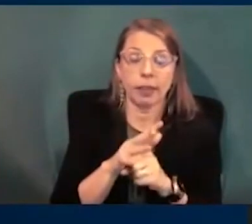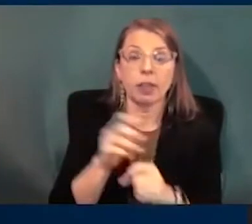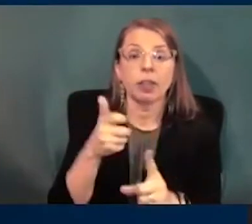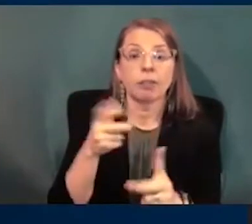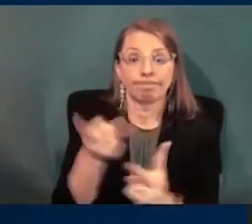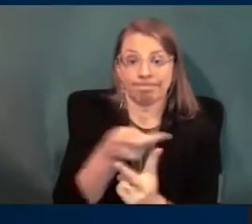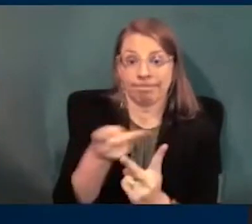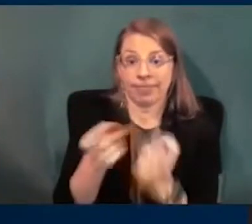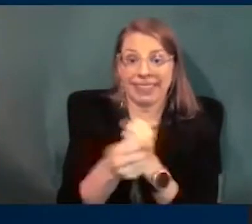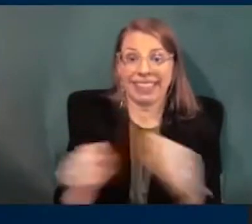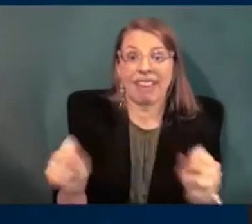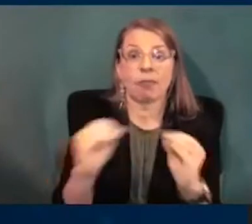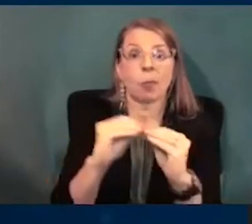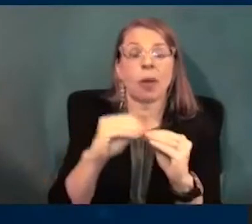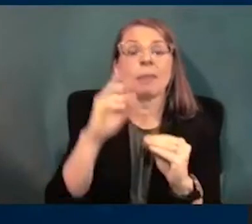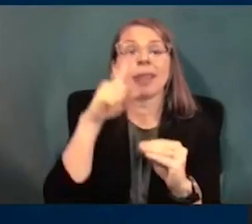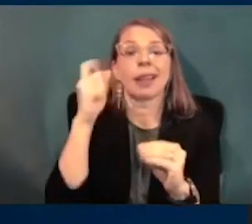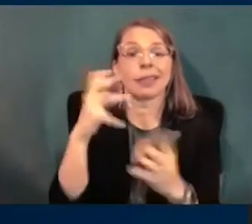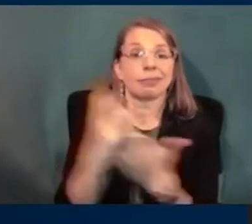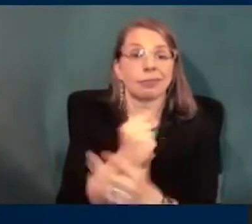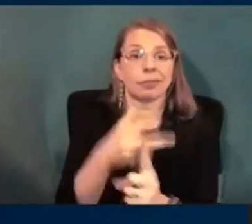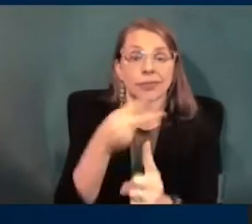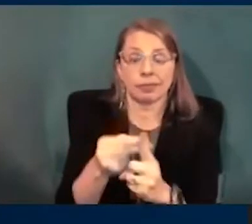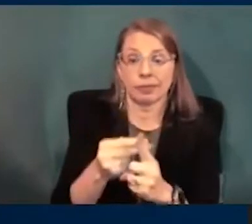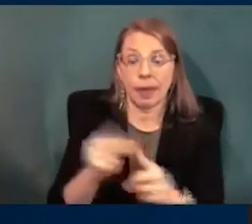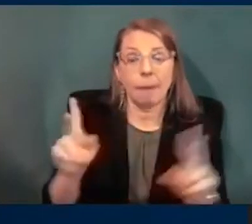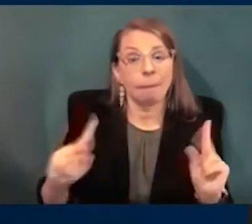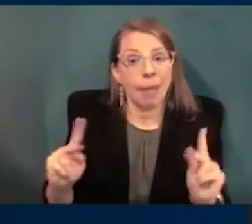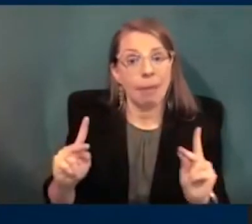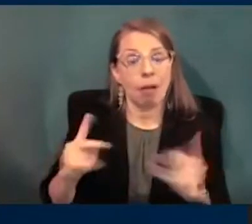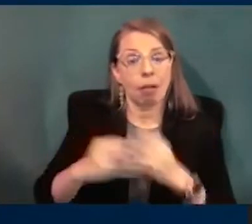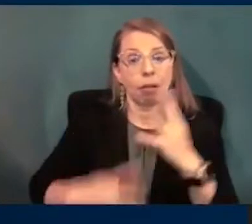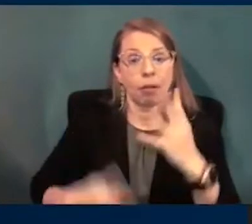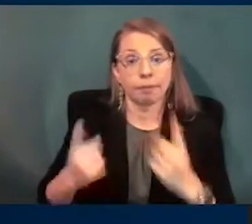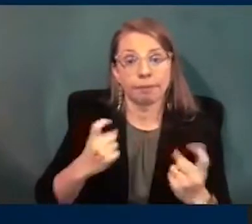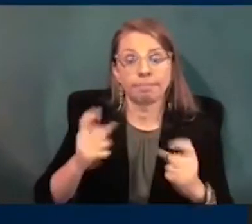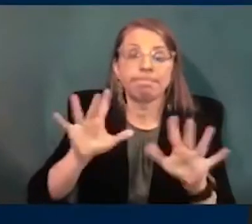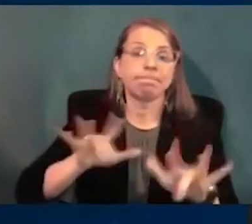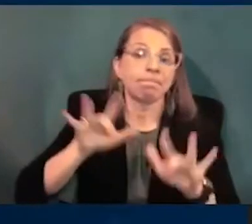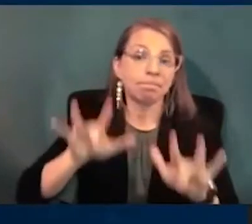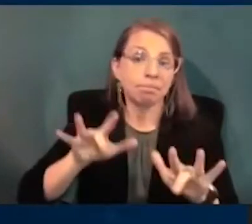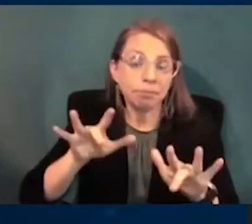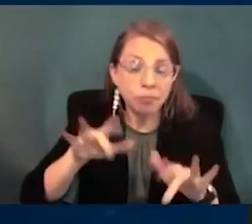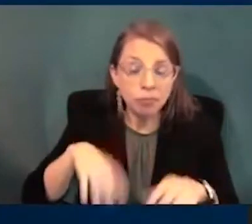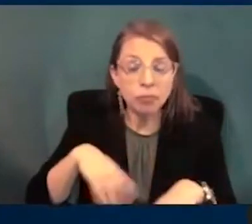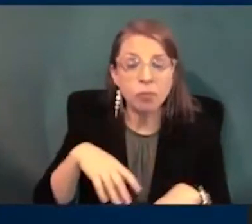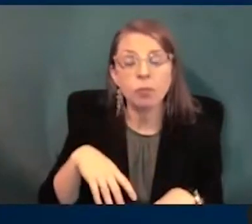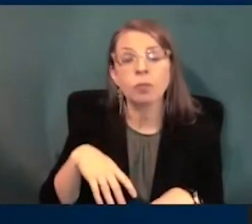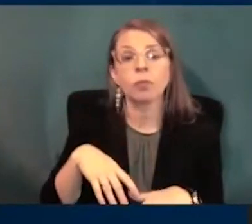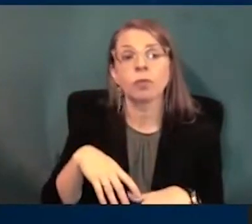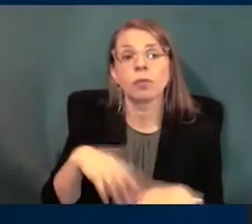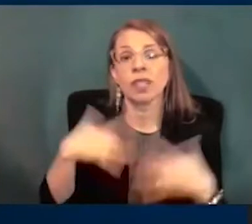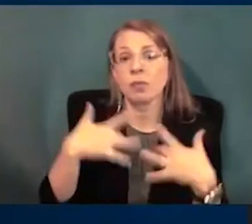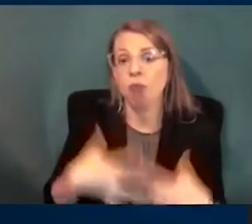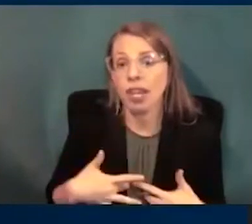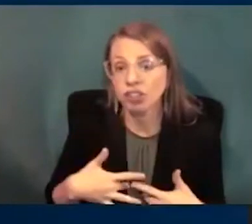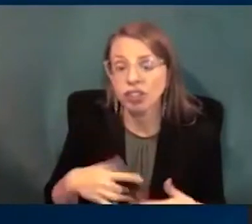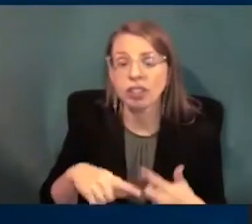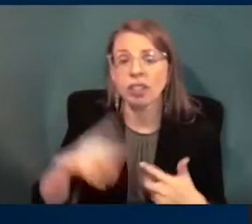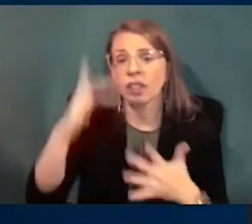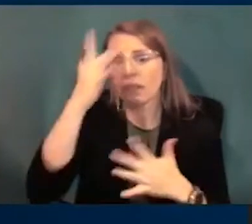Okay. And we just have people that are sympathizing with you, talking about the depression, the